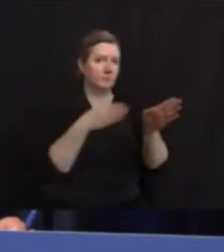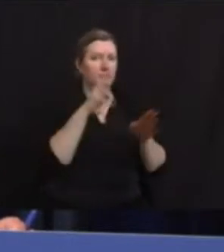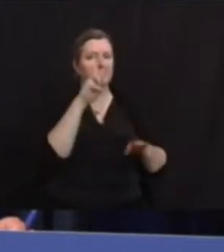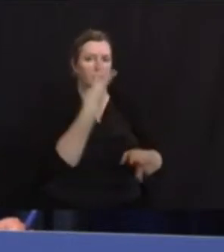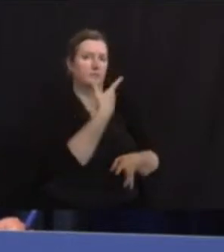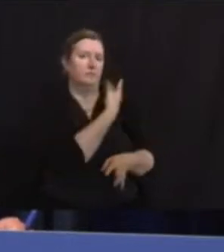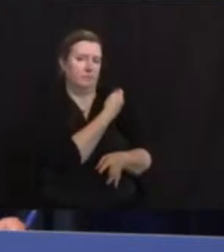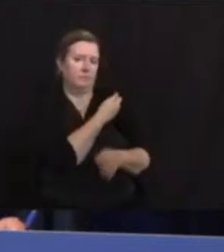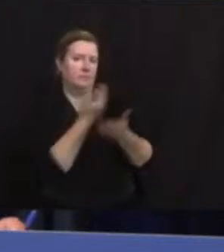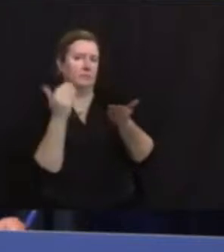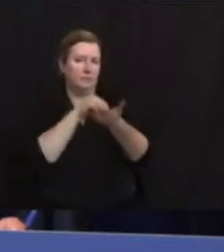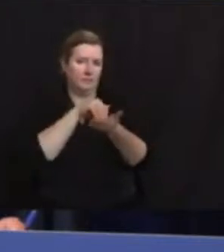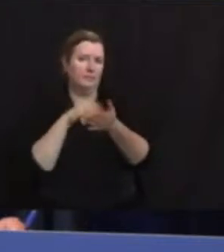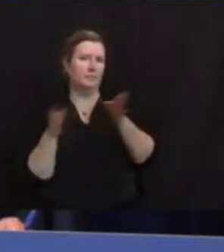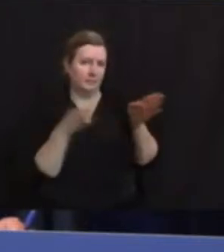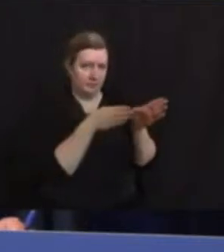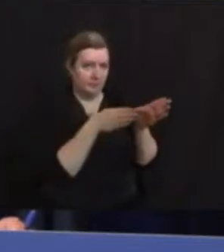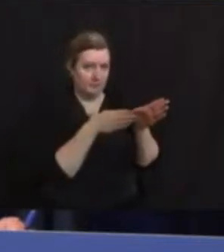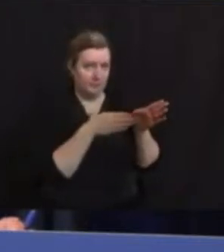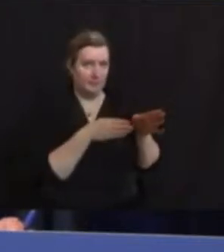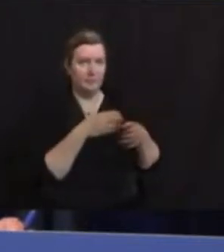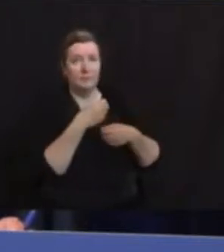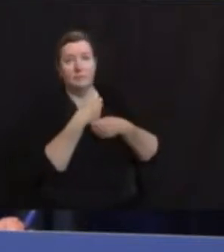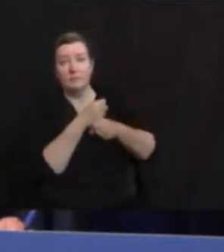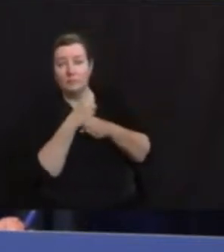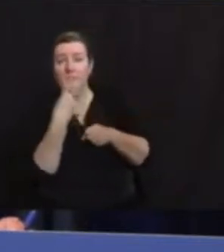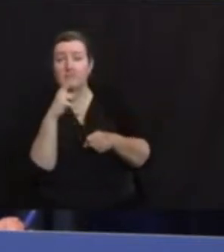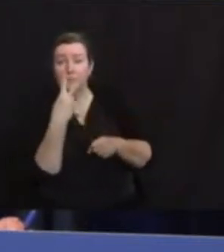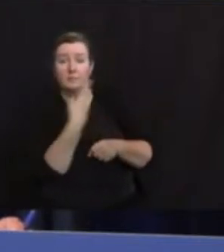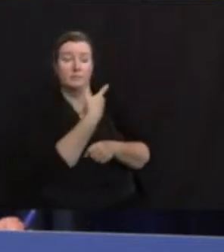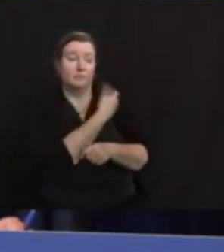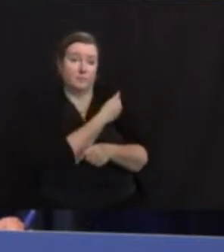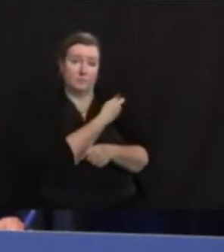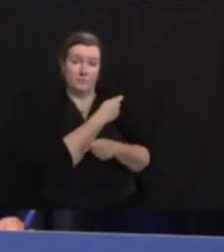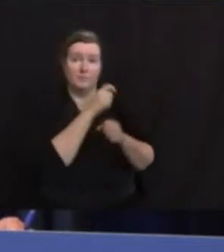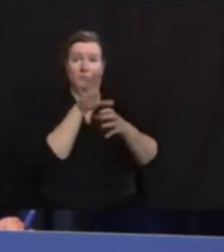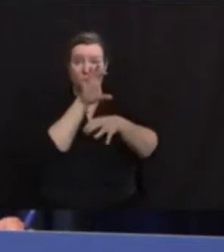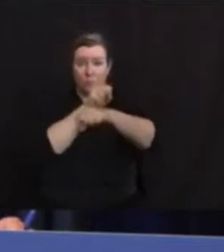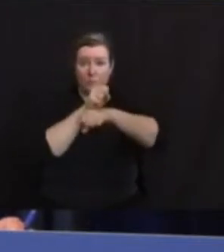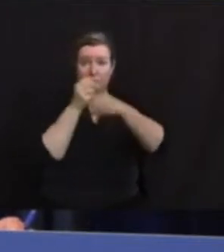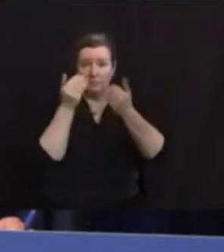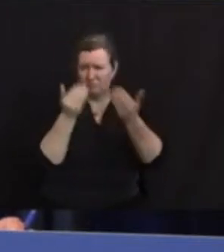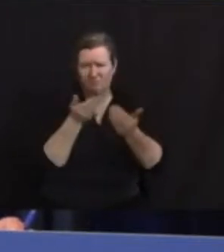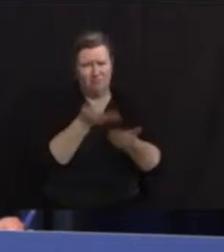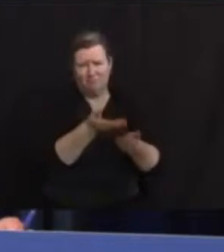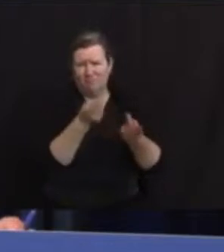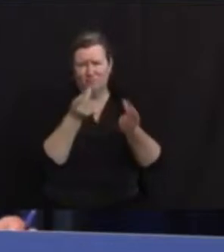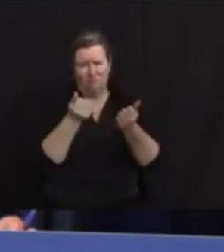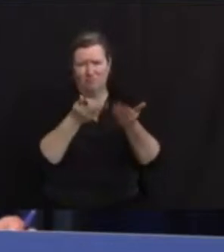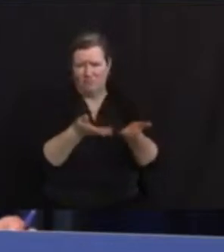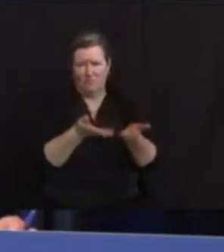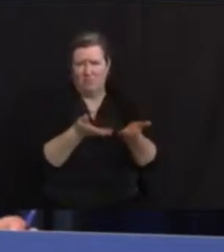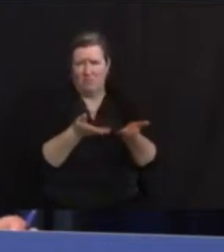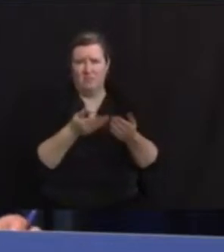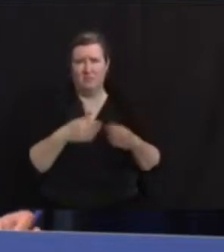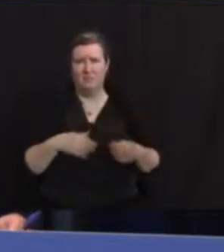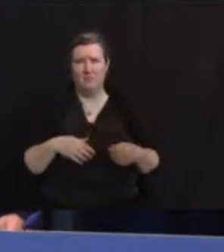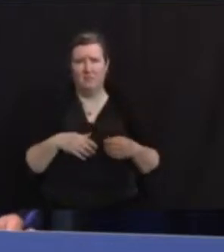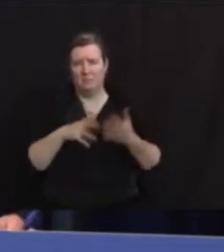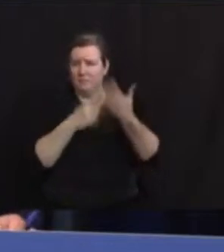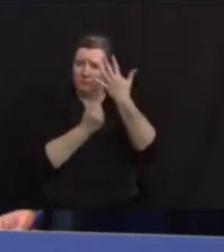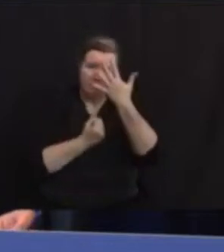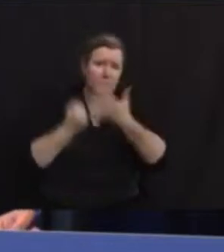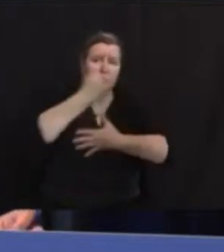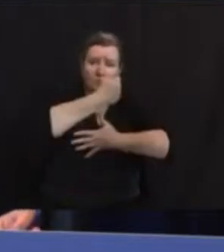automatic creation of a second dose appointment for anybody who's been moving forward getting their first dose they're going to get back on